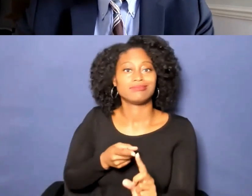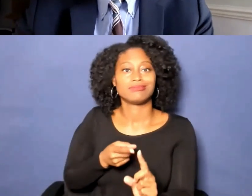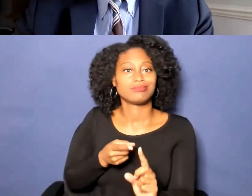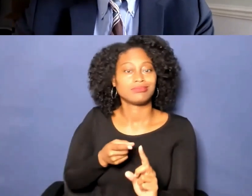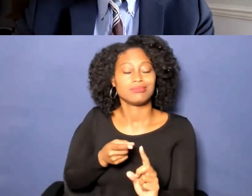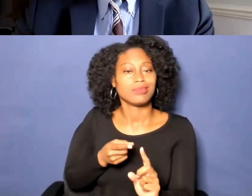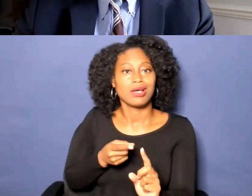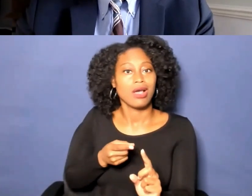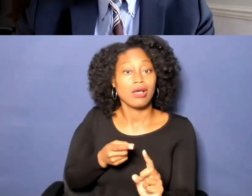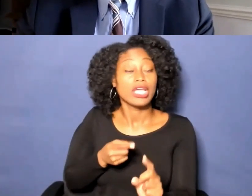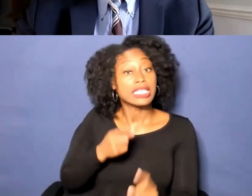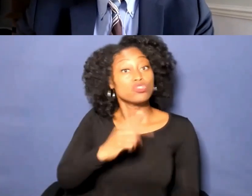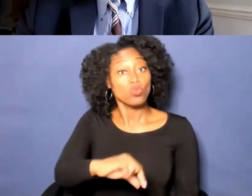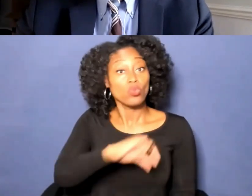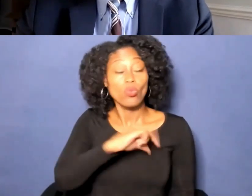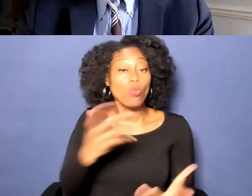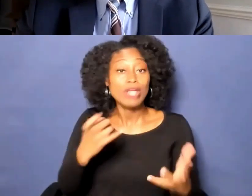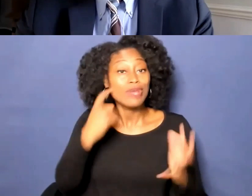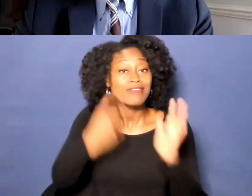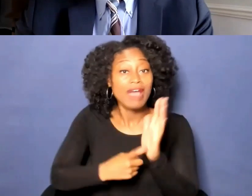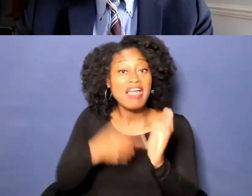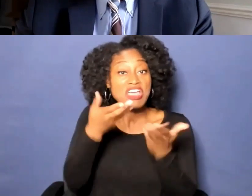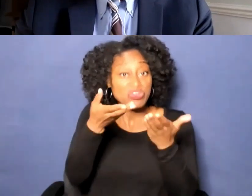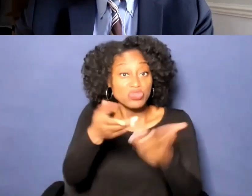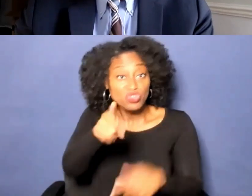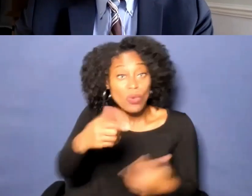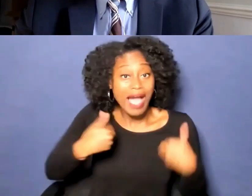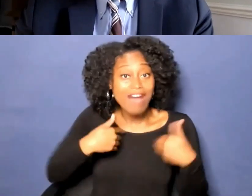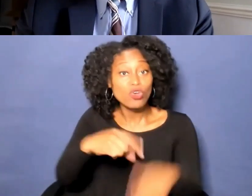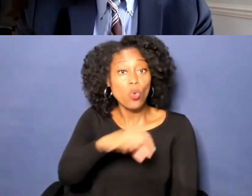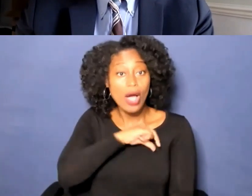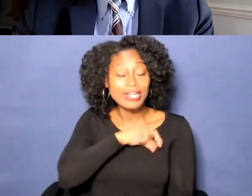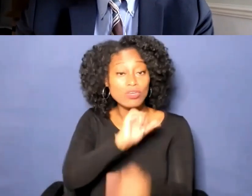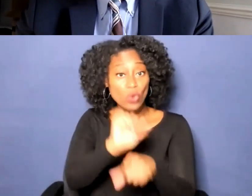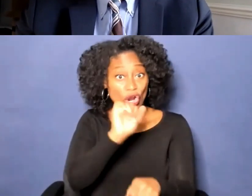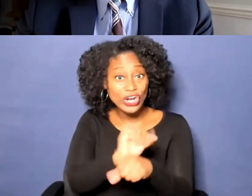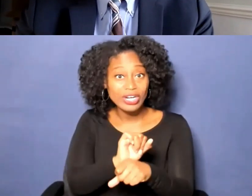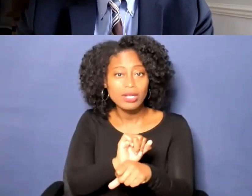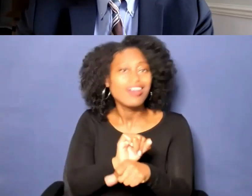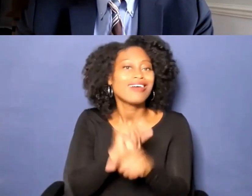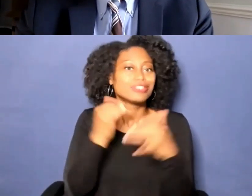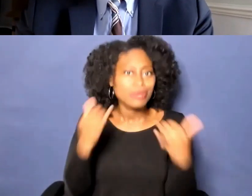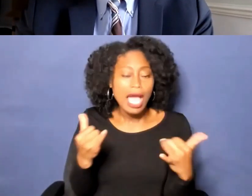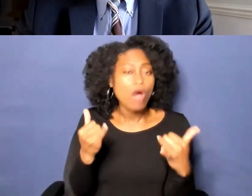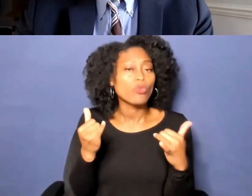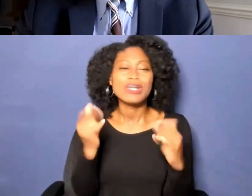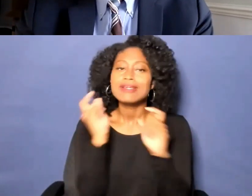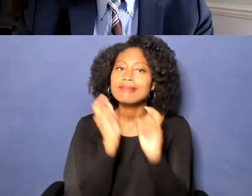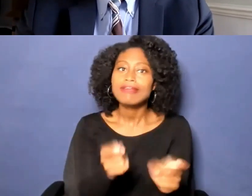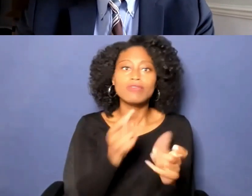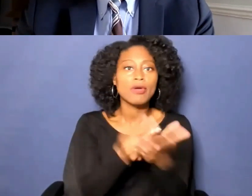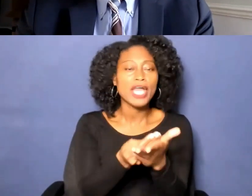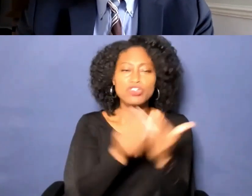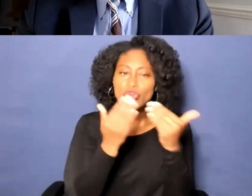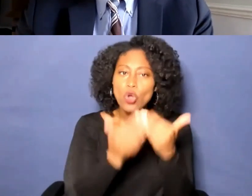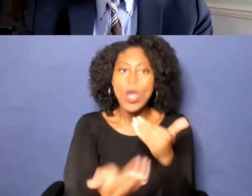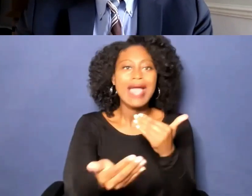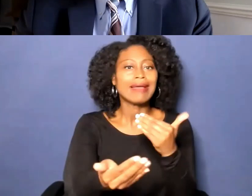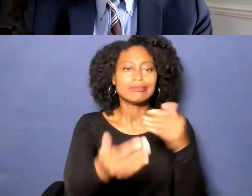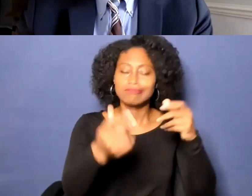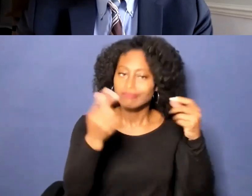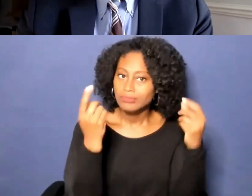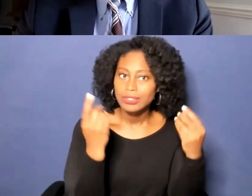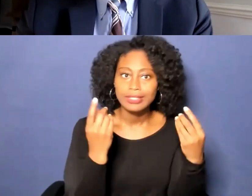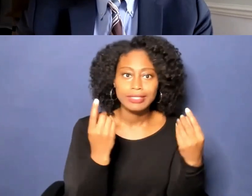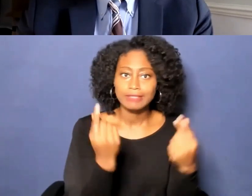a dissertation or a kind of a B-Start grant. We don't want you to feel or to see